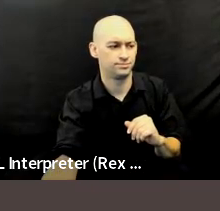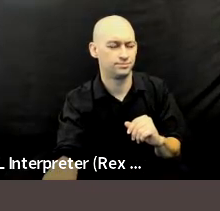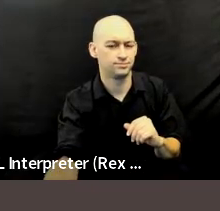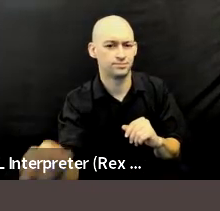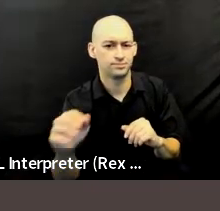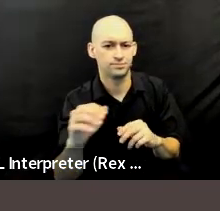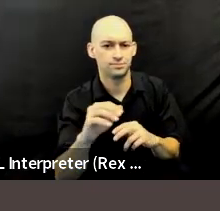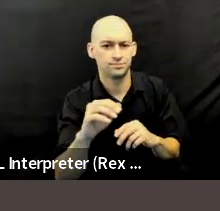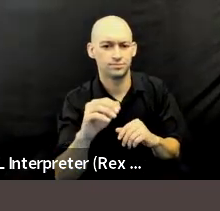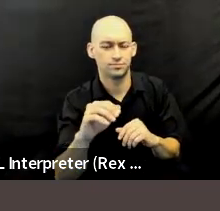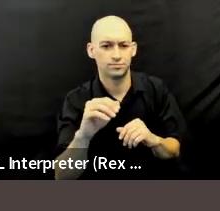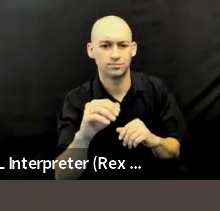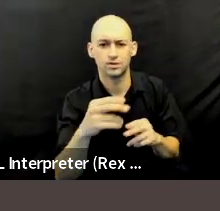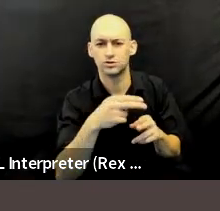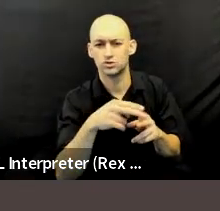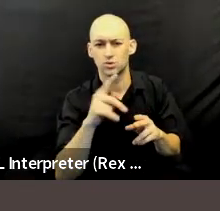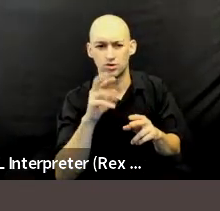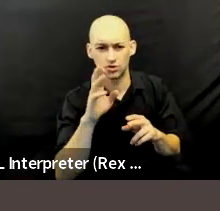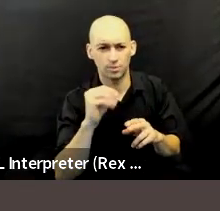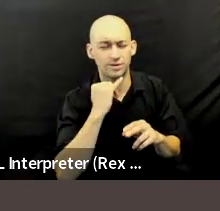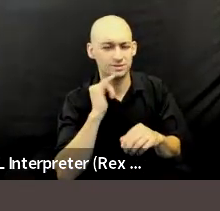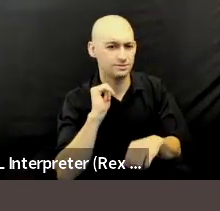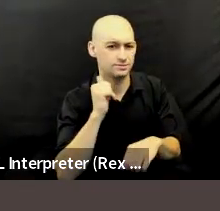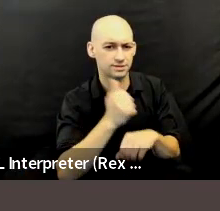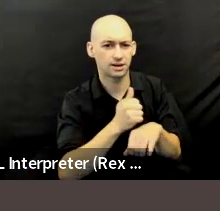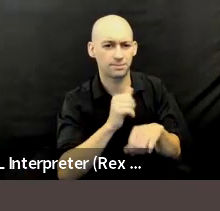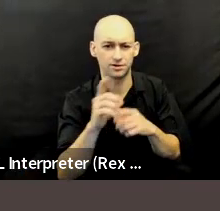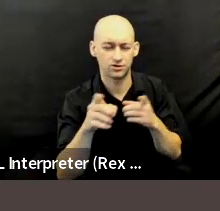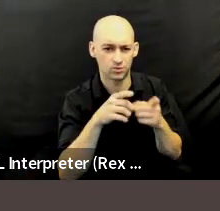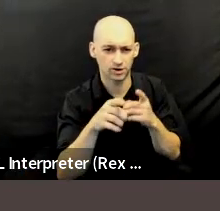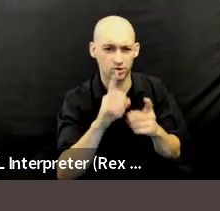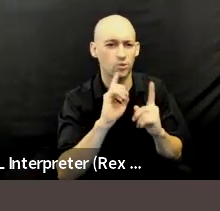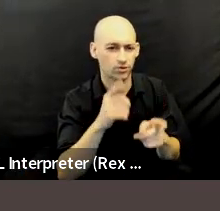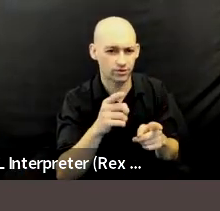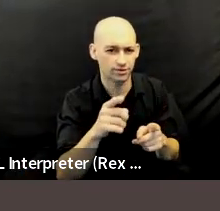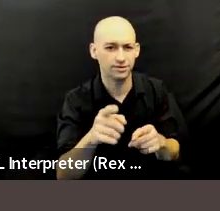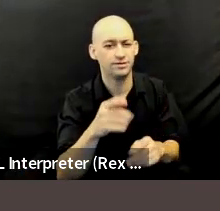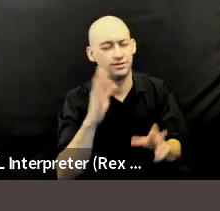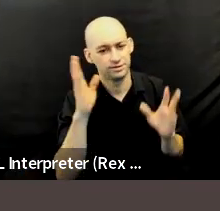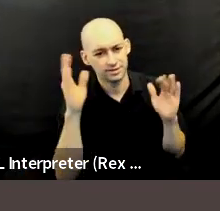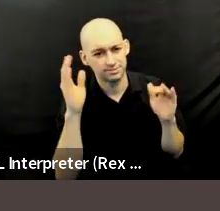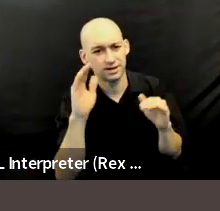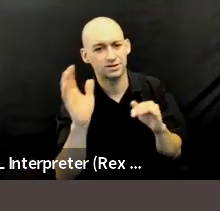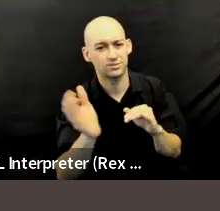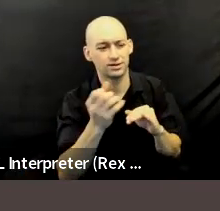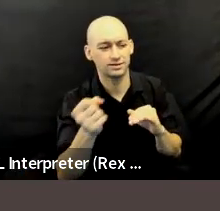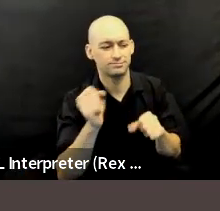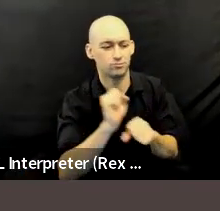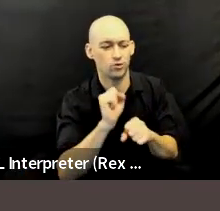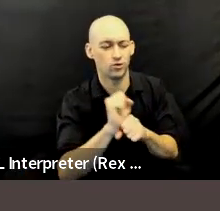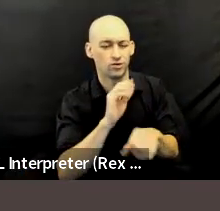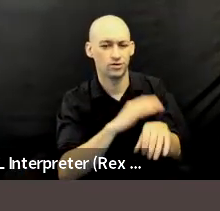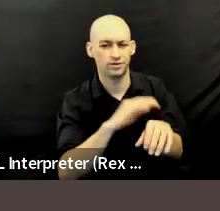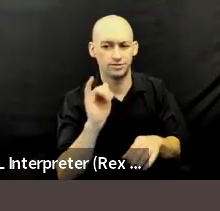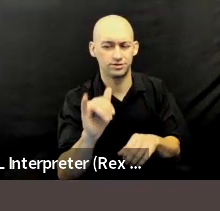development. So the short term is to implement the director's order, and we anticipate being able to start work on that fairly within the